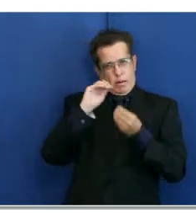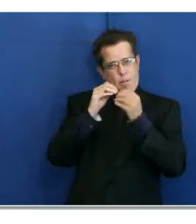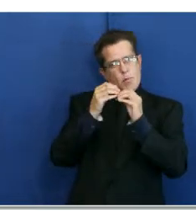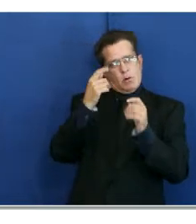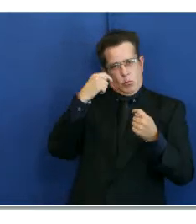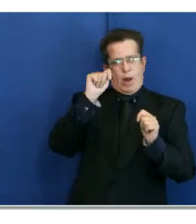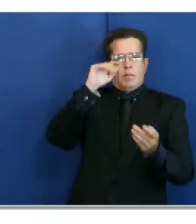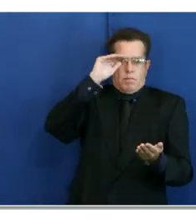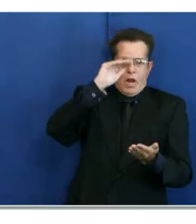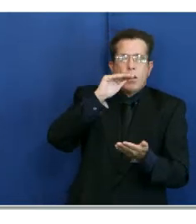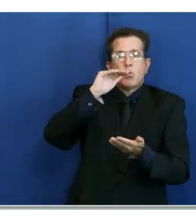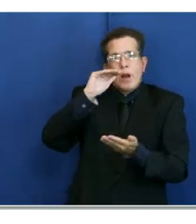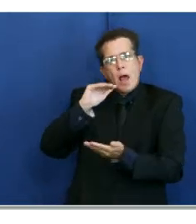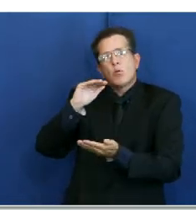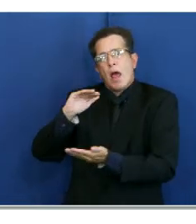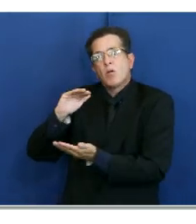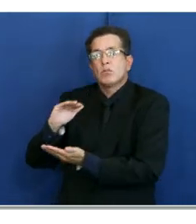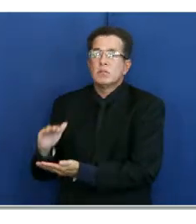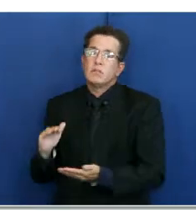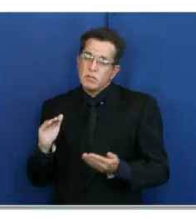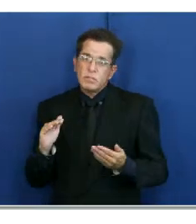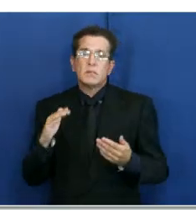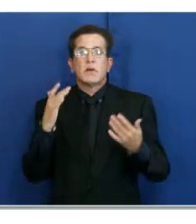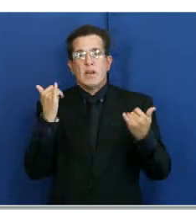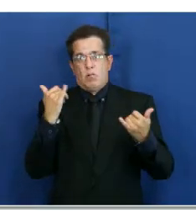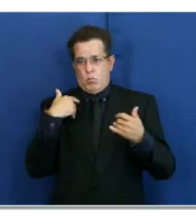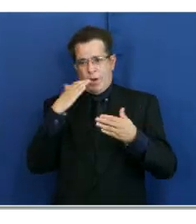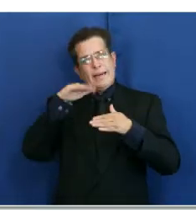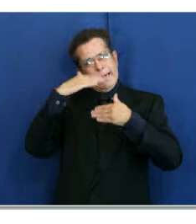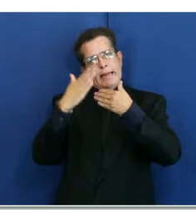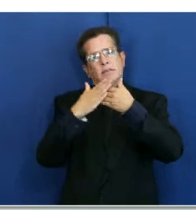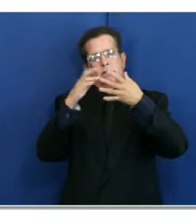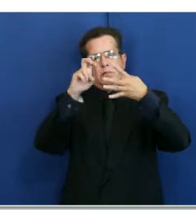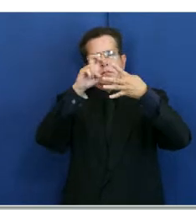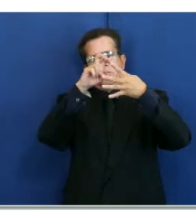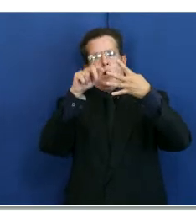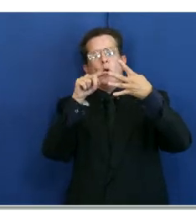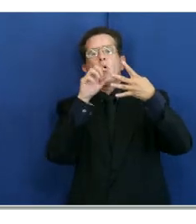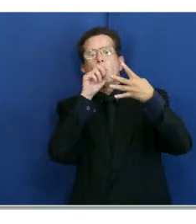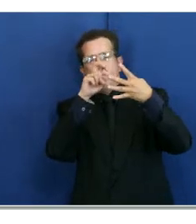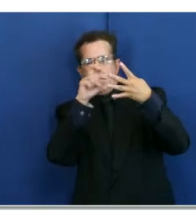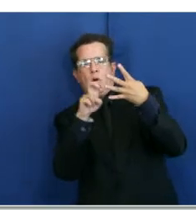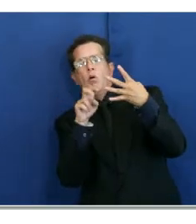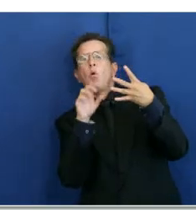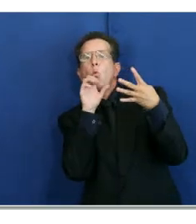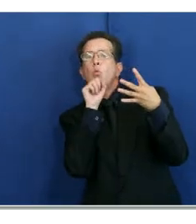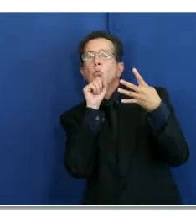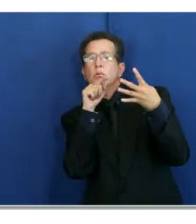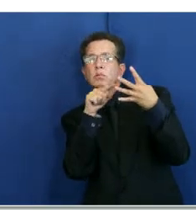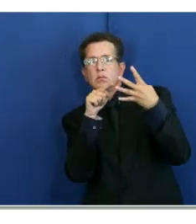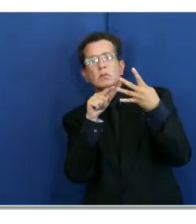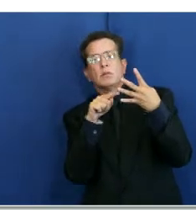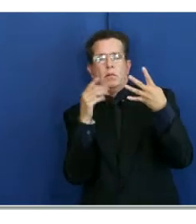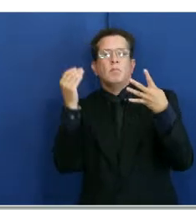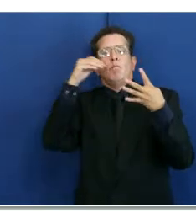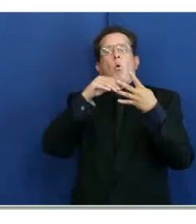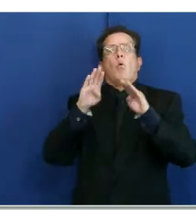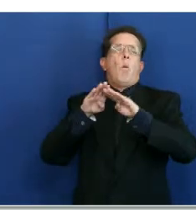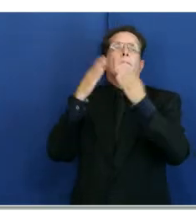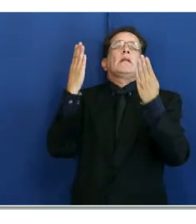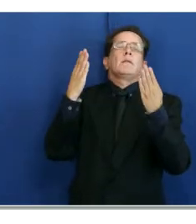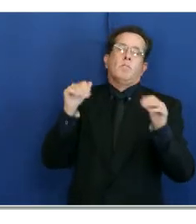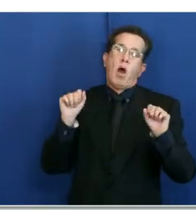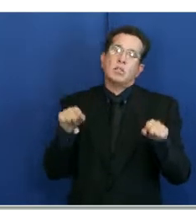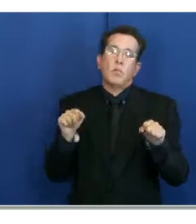trend downward, especially if we would like to go to the next category, which is orange, and continue our reopening process.